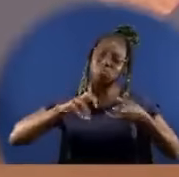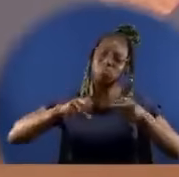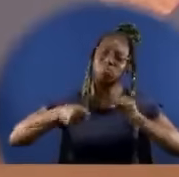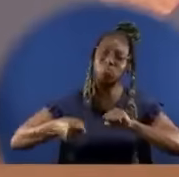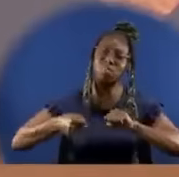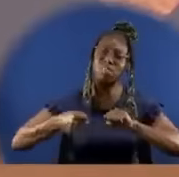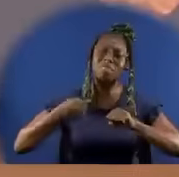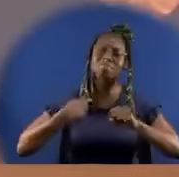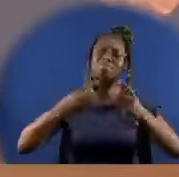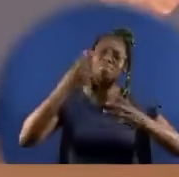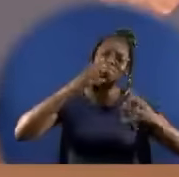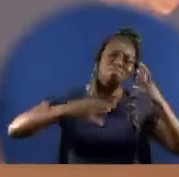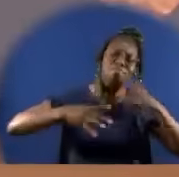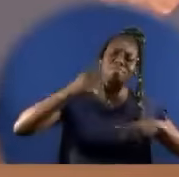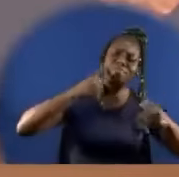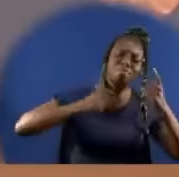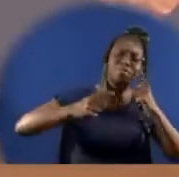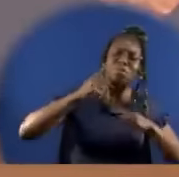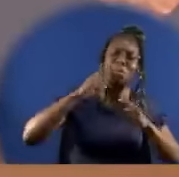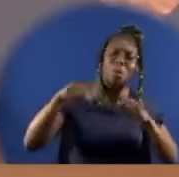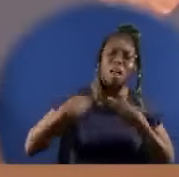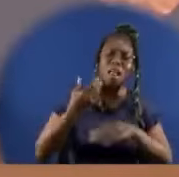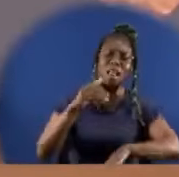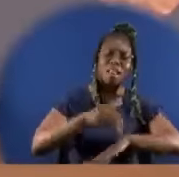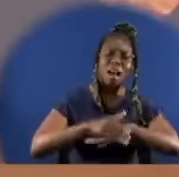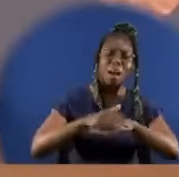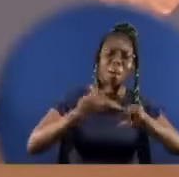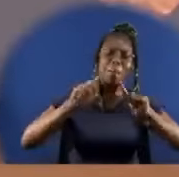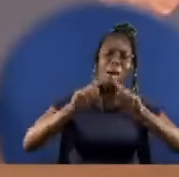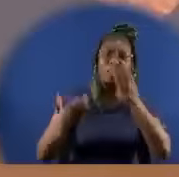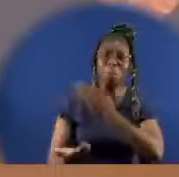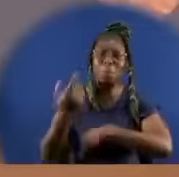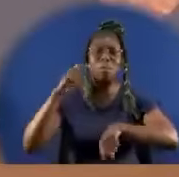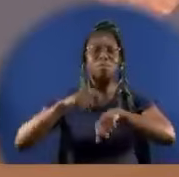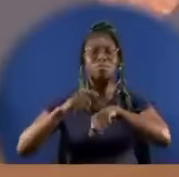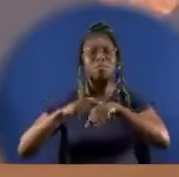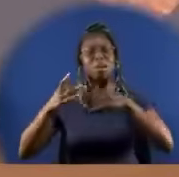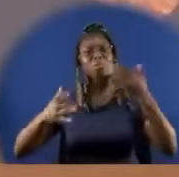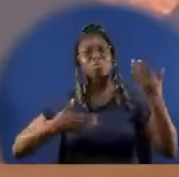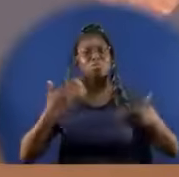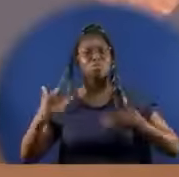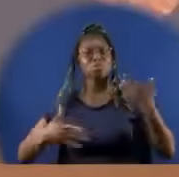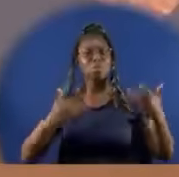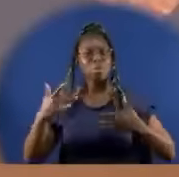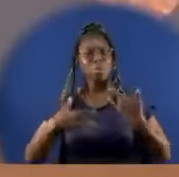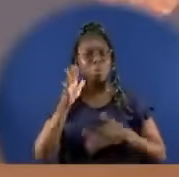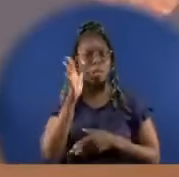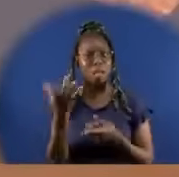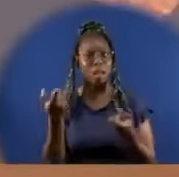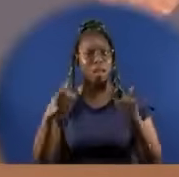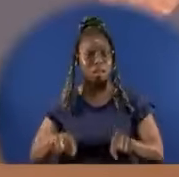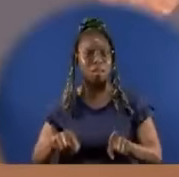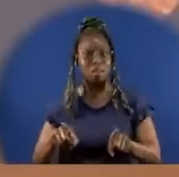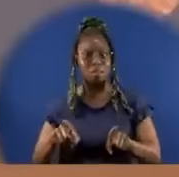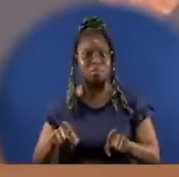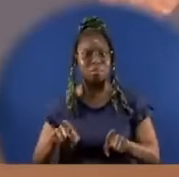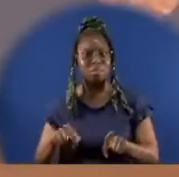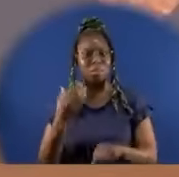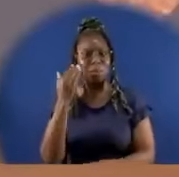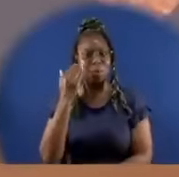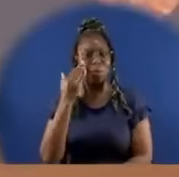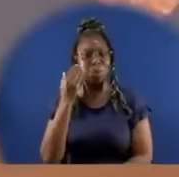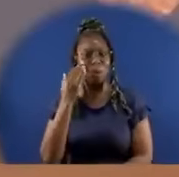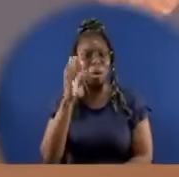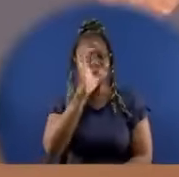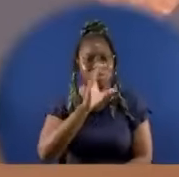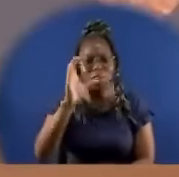night, but joy comes in the morning. I wish I had somebody in here who knows how to pat your own self on the back. You know how to